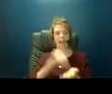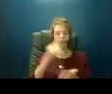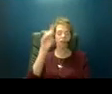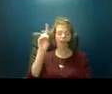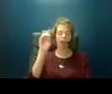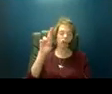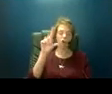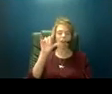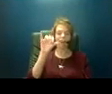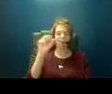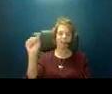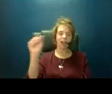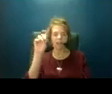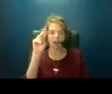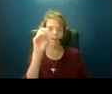begin.